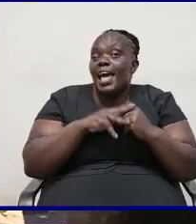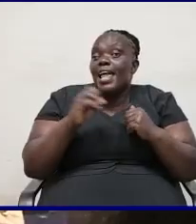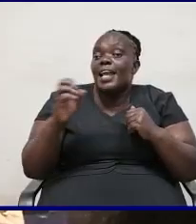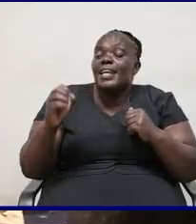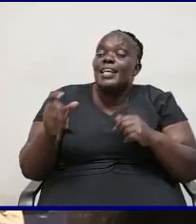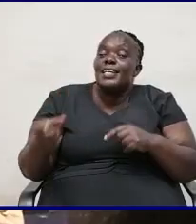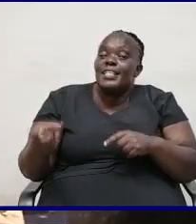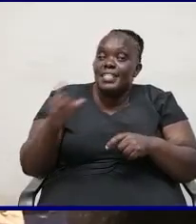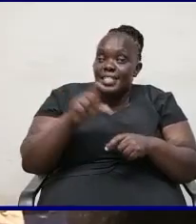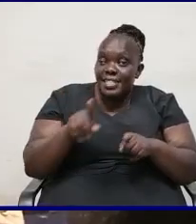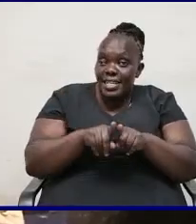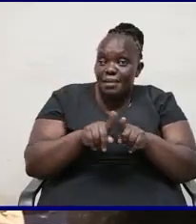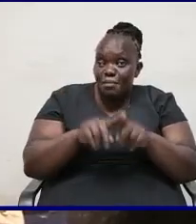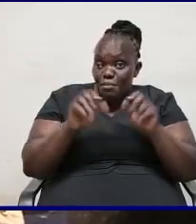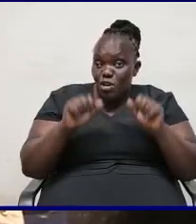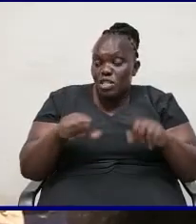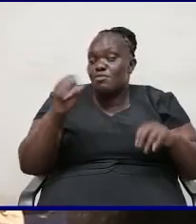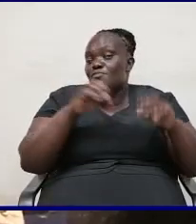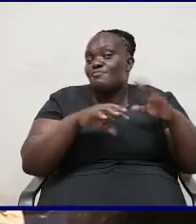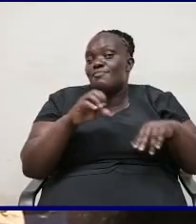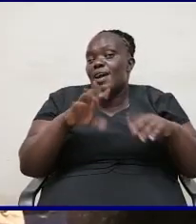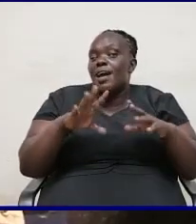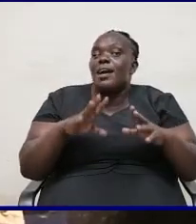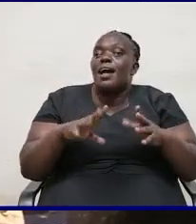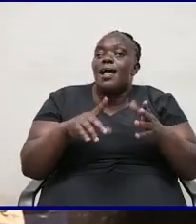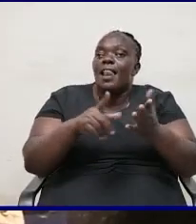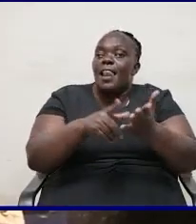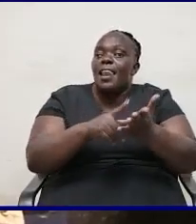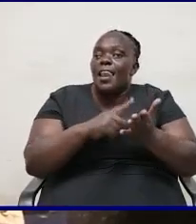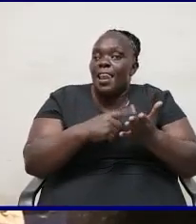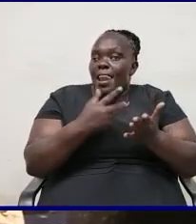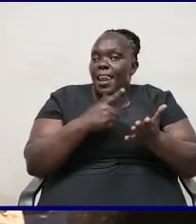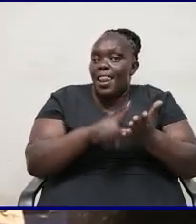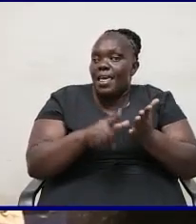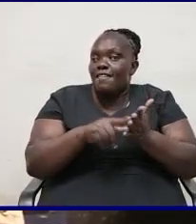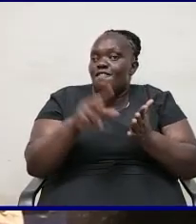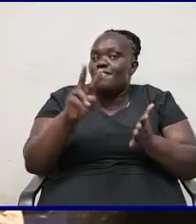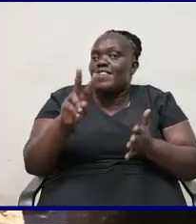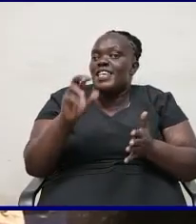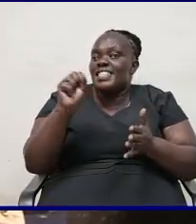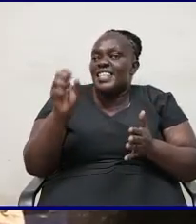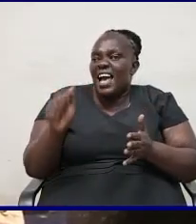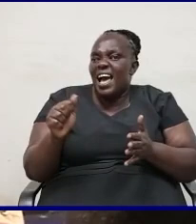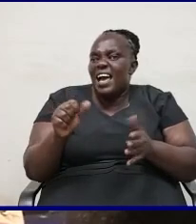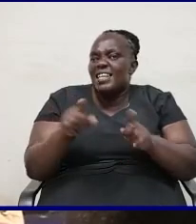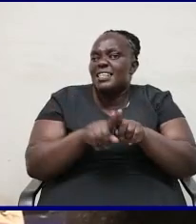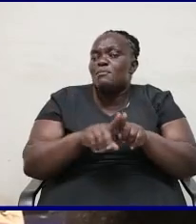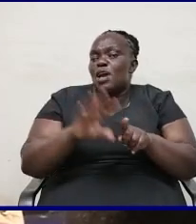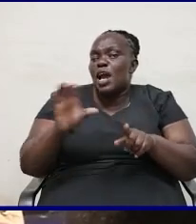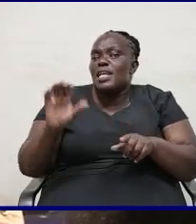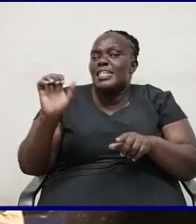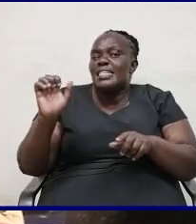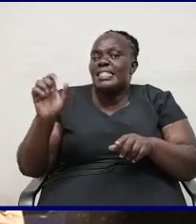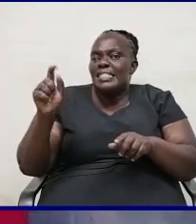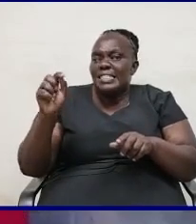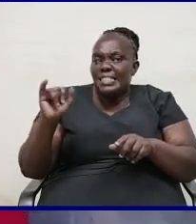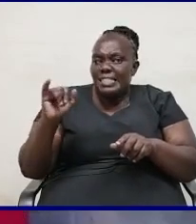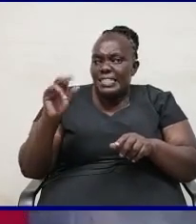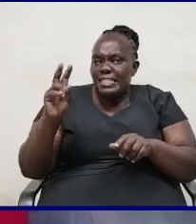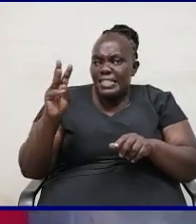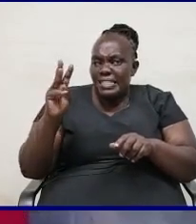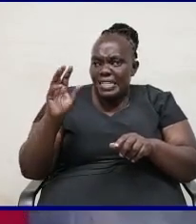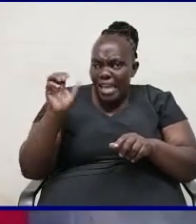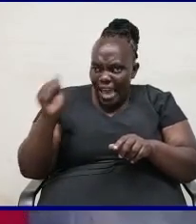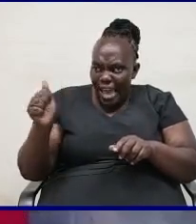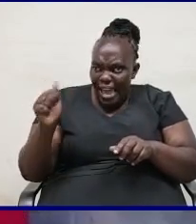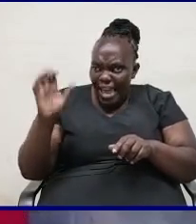900,000 increase? Can it be attributed to the easing of the visa requirements? So the county and also ETA. Let me start